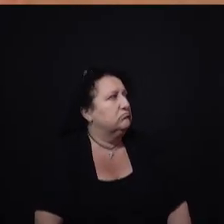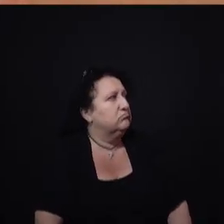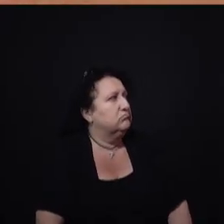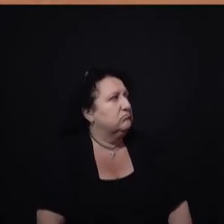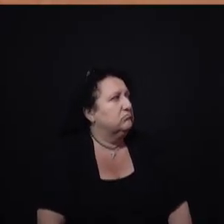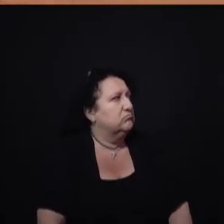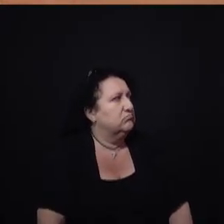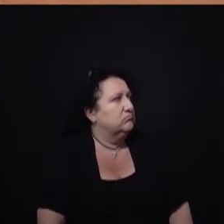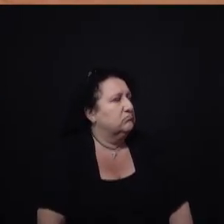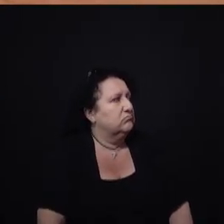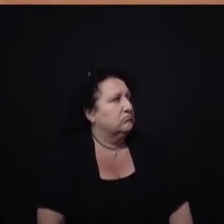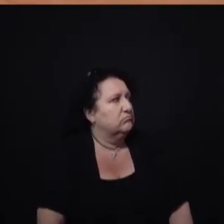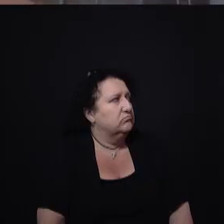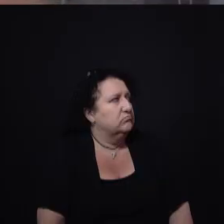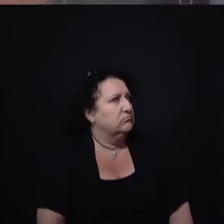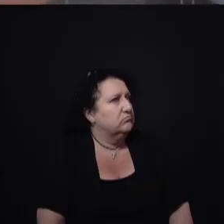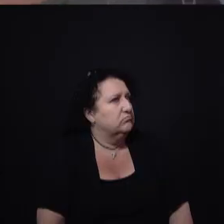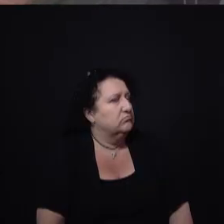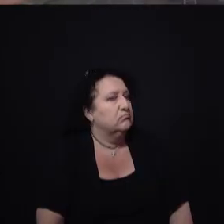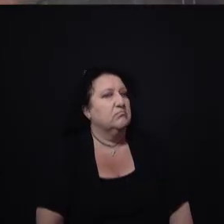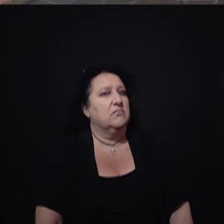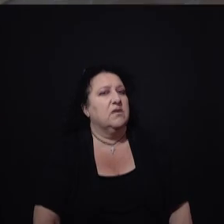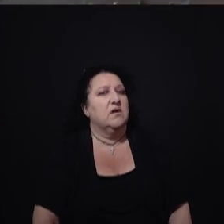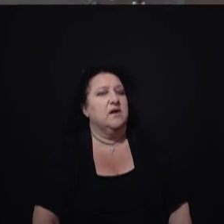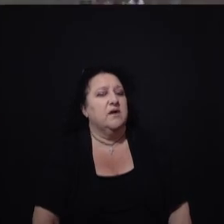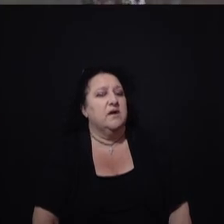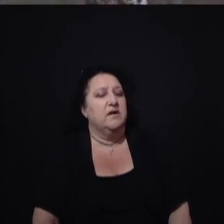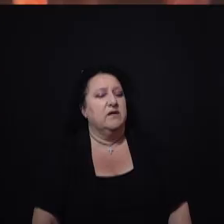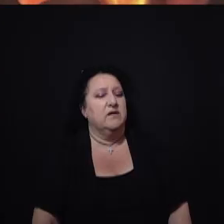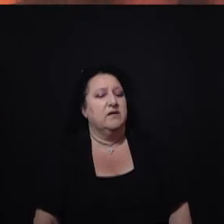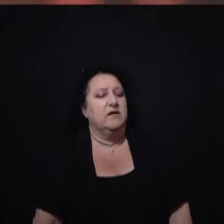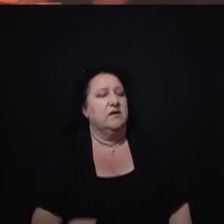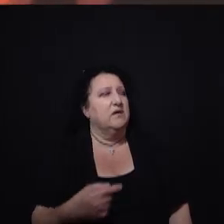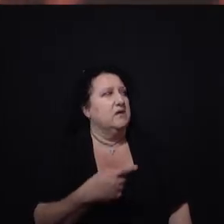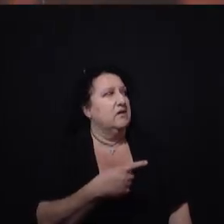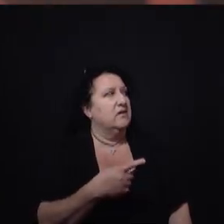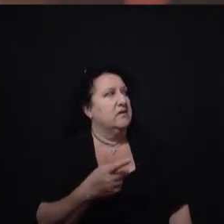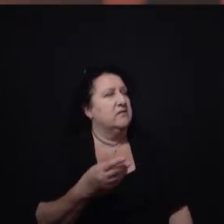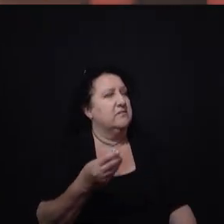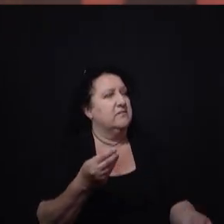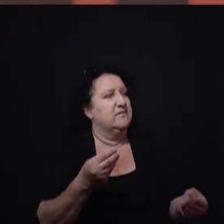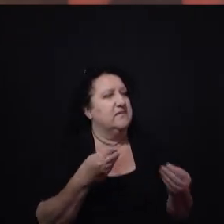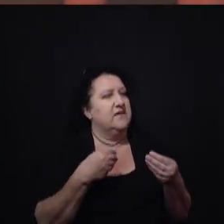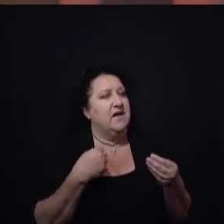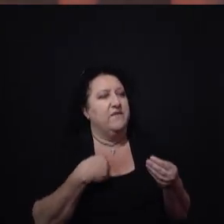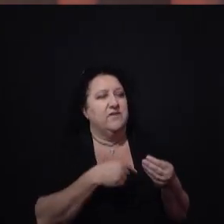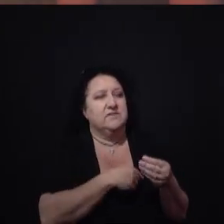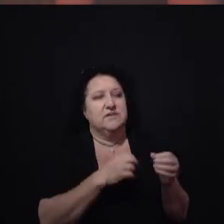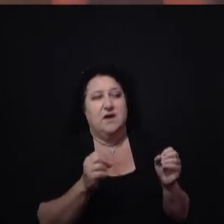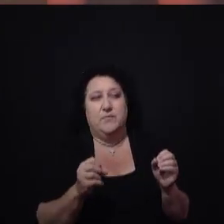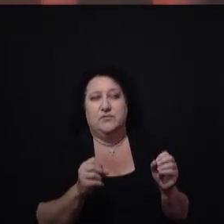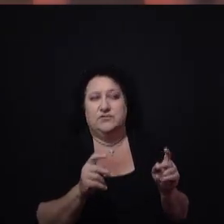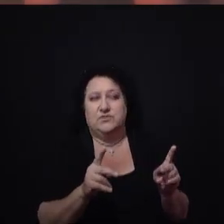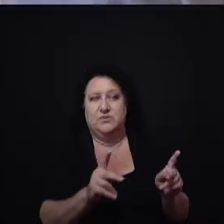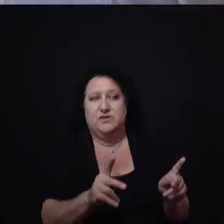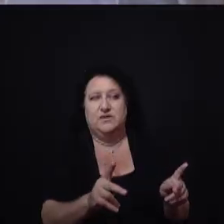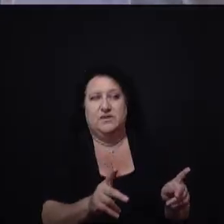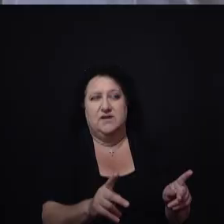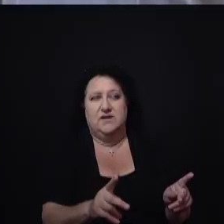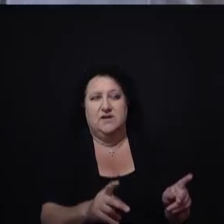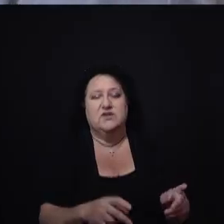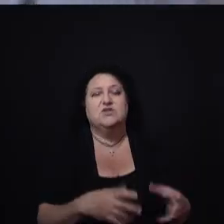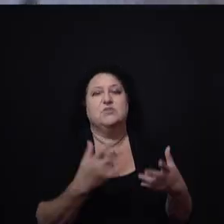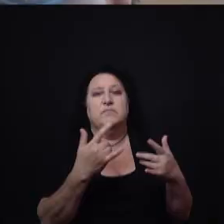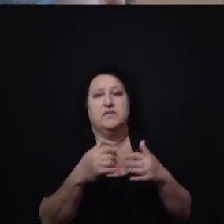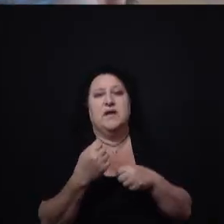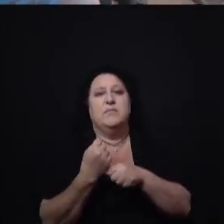They gave us the opportunity to play ball and have the cookout with some of their kids, something we had